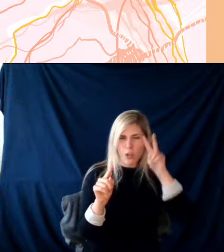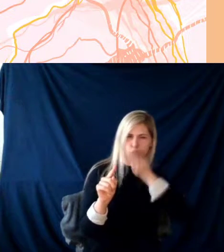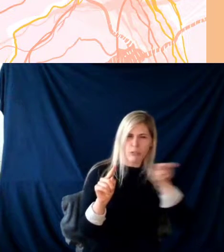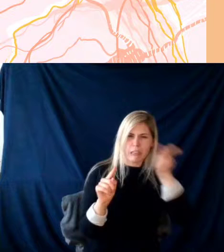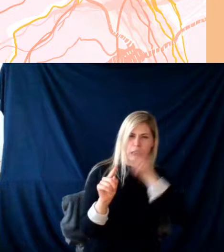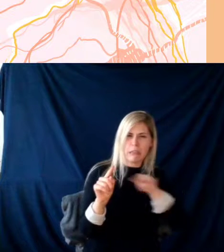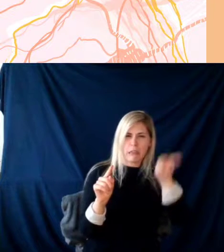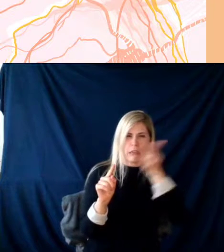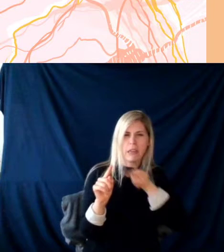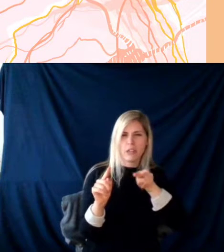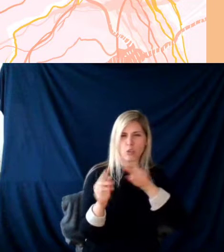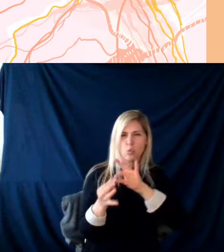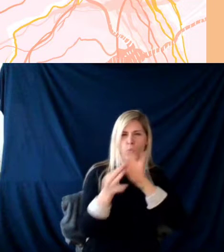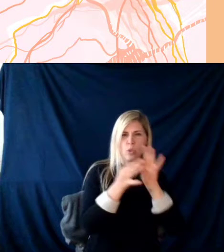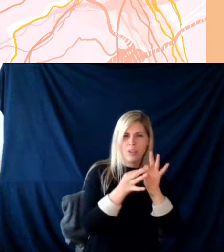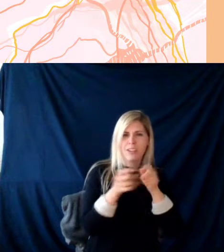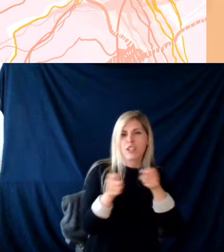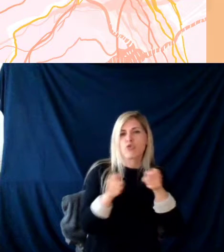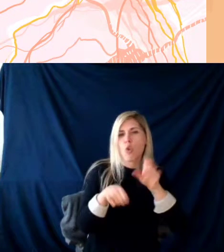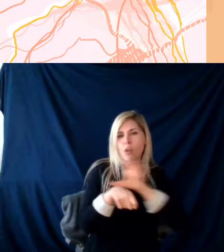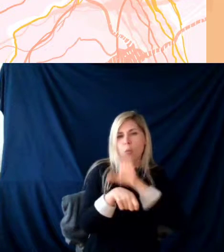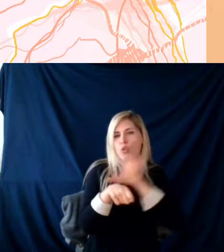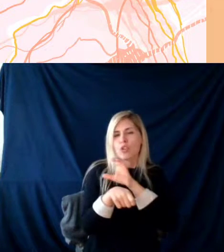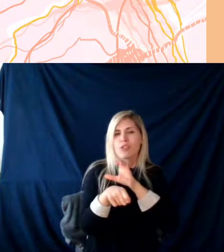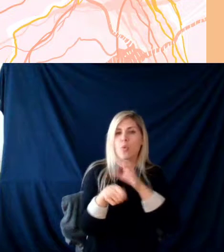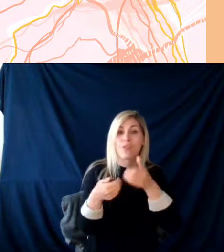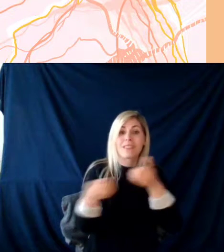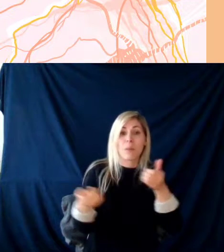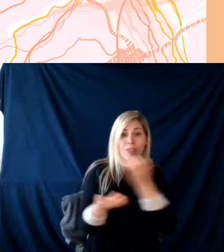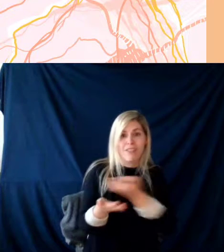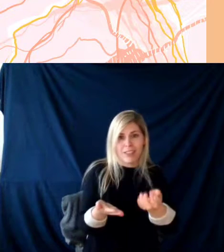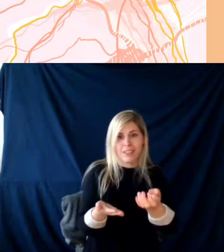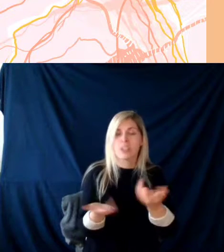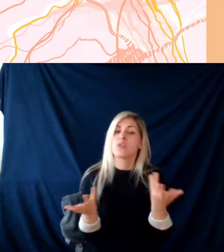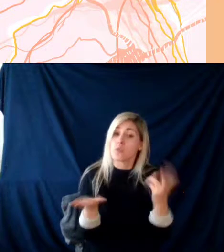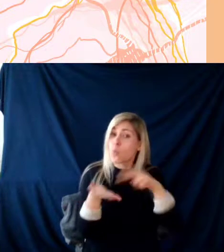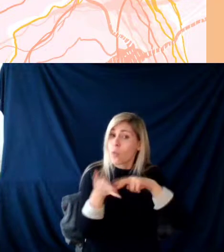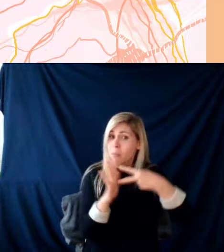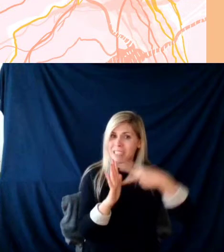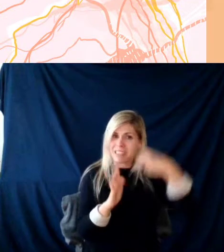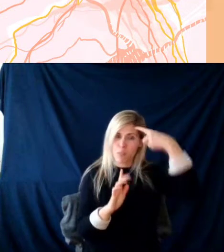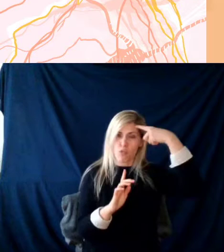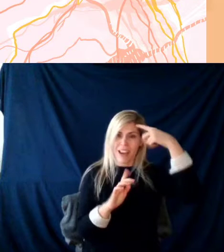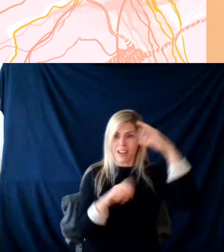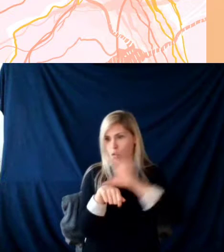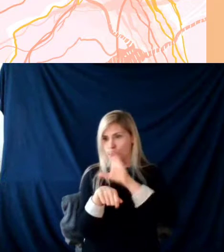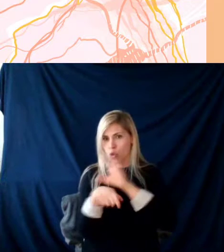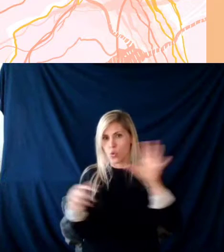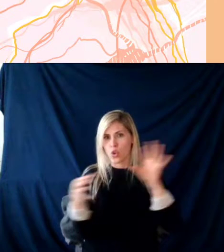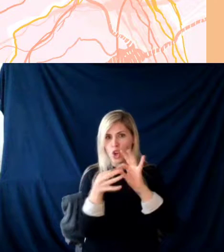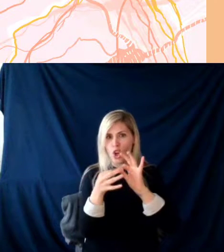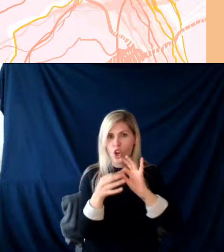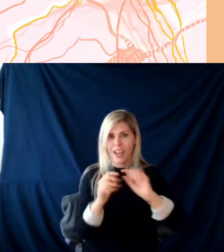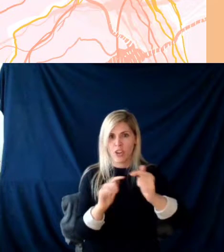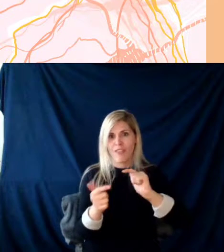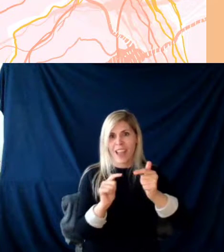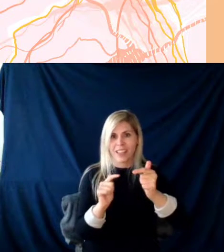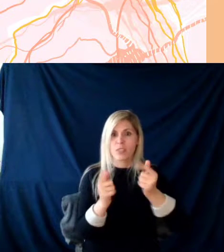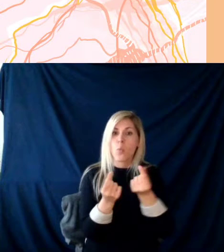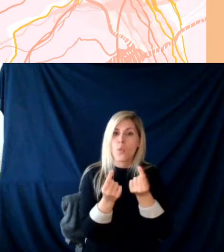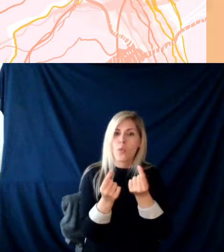using them to control computers or external devices. So essentially what that means is brain-computer interface can